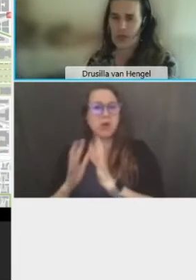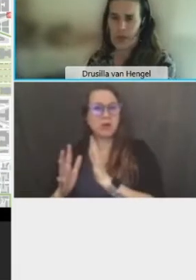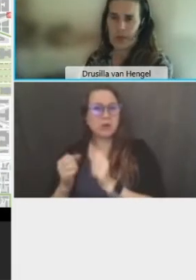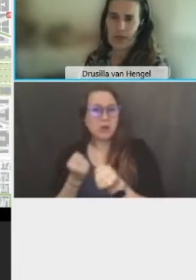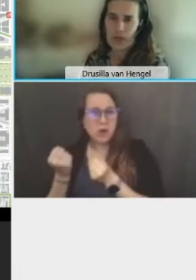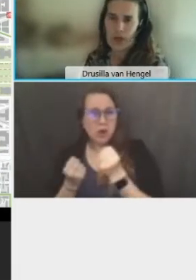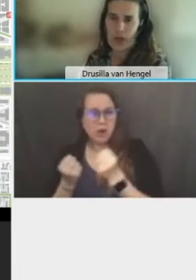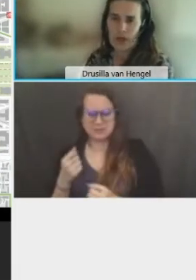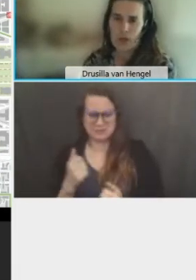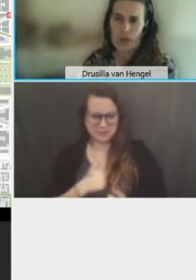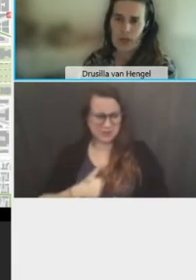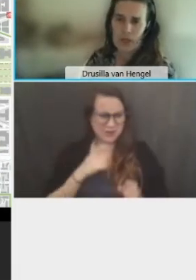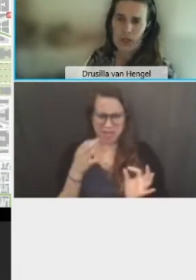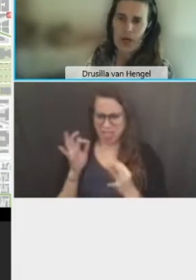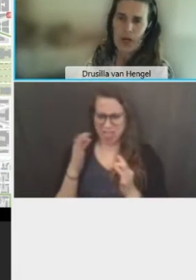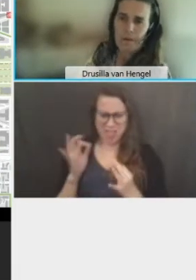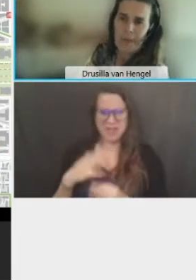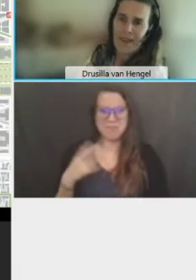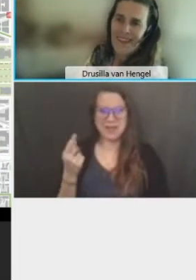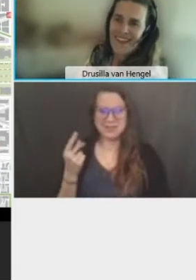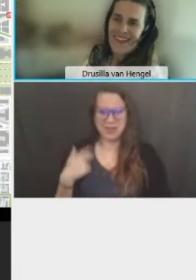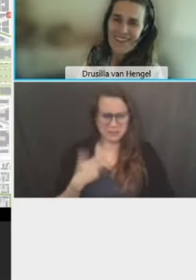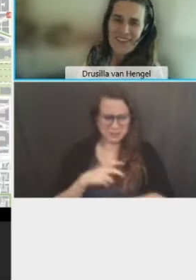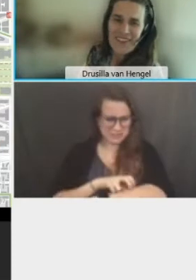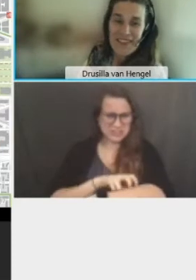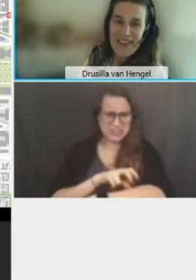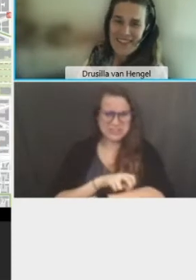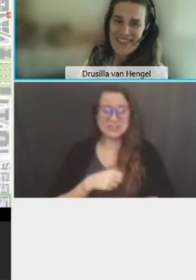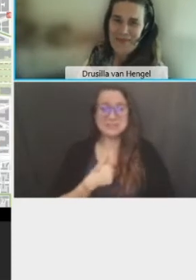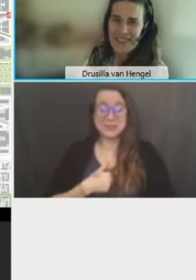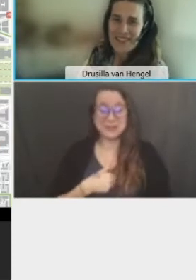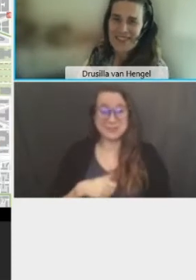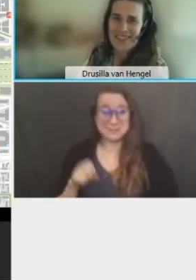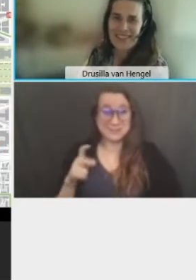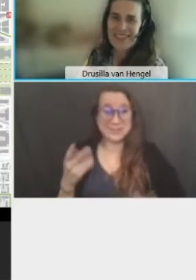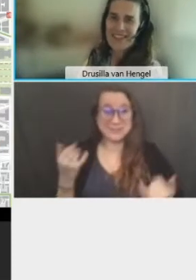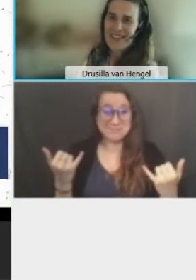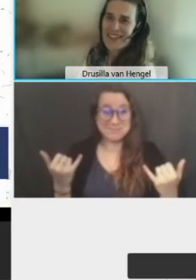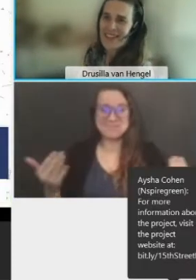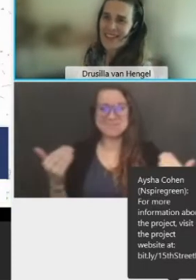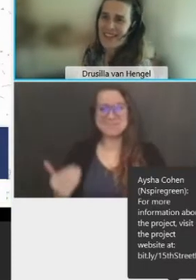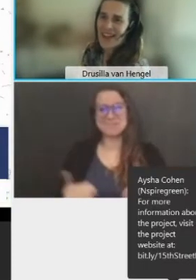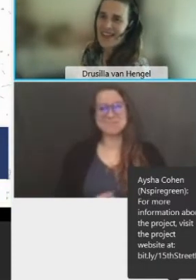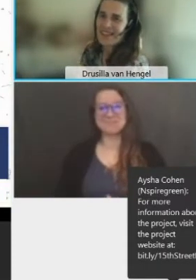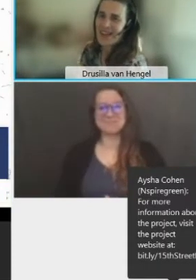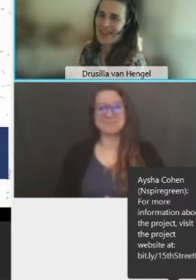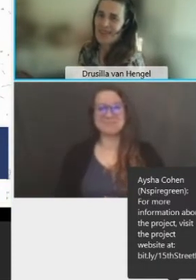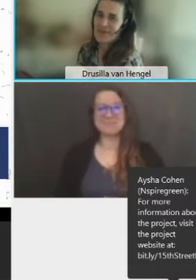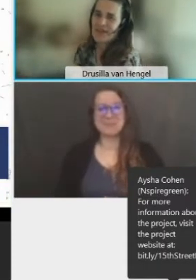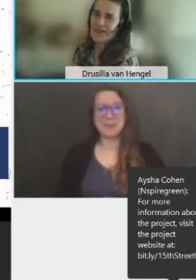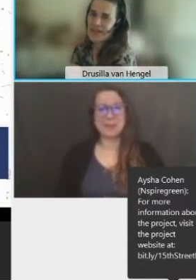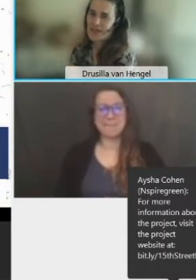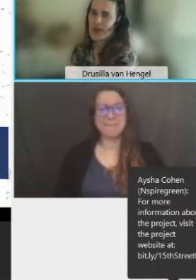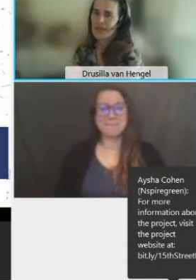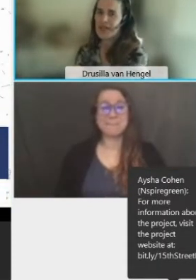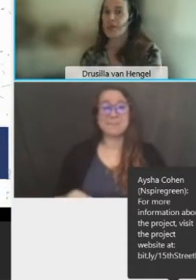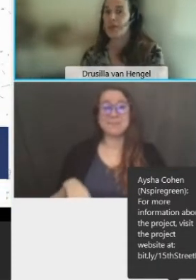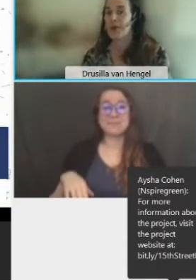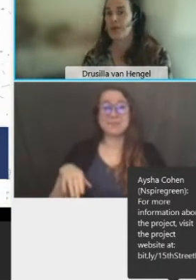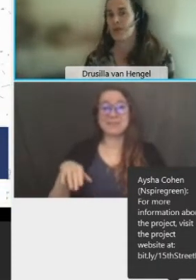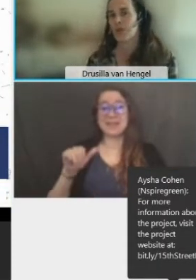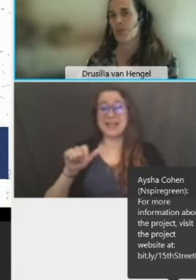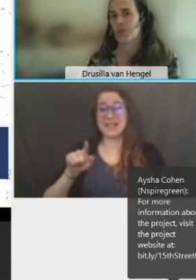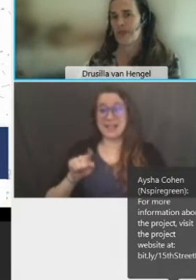I'm distracted by my dog who wants to chew my arm. Can we go to the next slide, please? As Eliza mentioned, this project